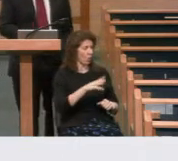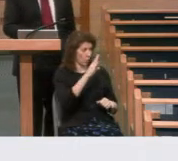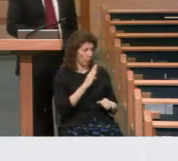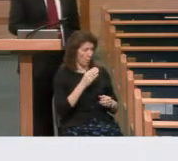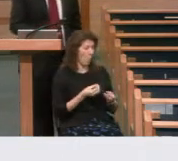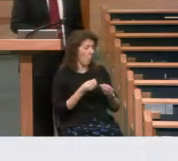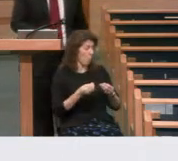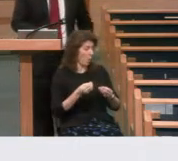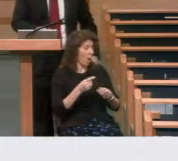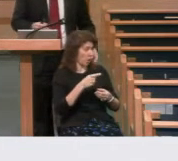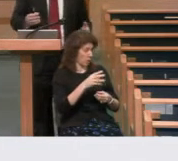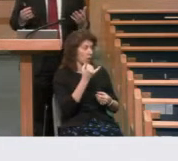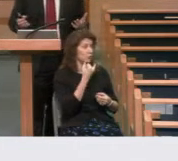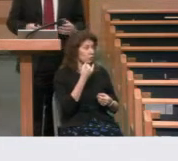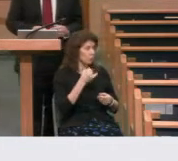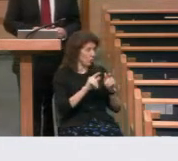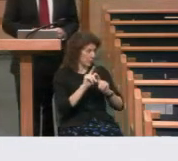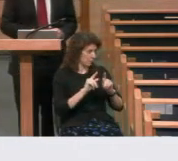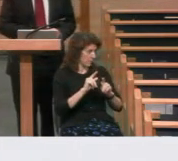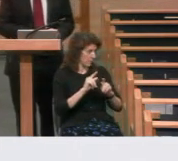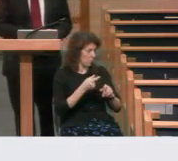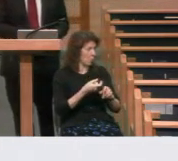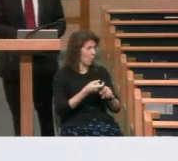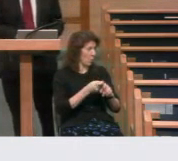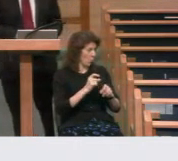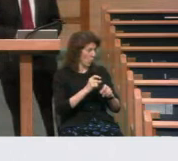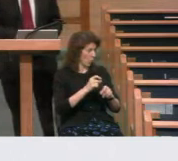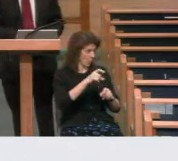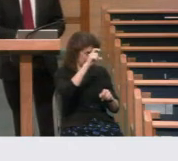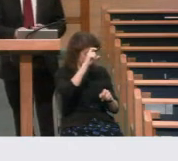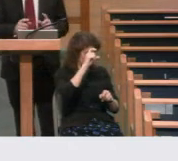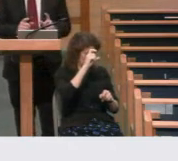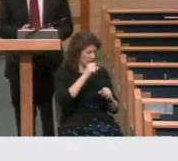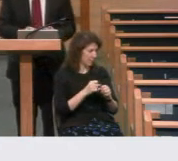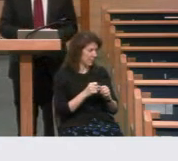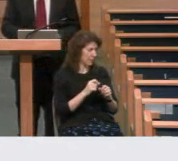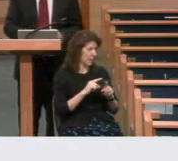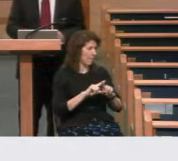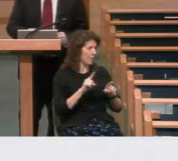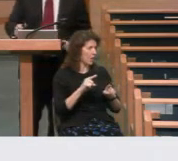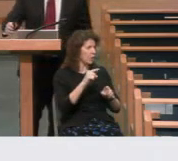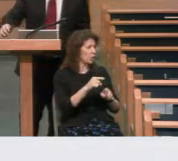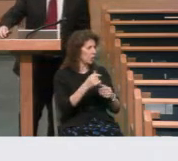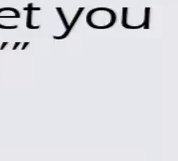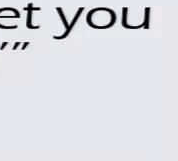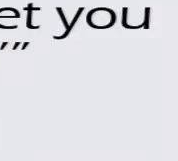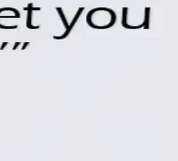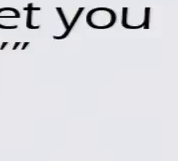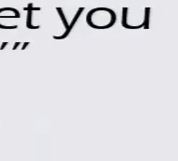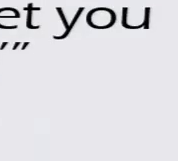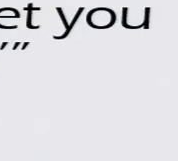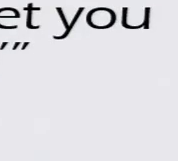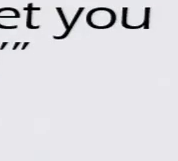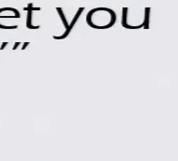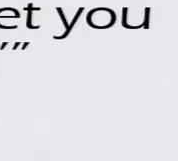you Israel up out of Egypt and delivered you from the hand of the Egyptians and from the power of all the kingdoms, but you have today rejected your God who delivers you from